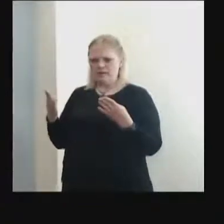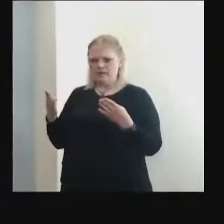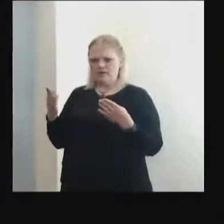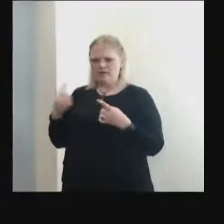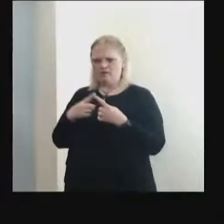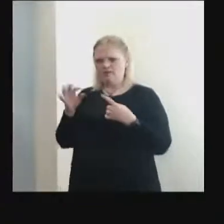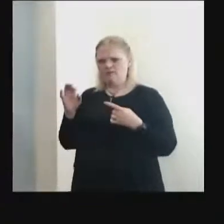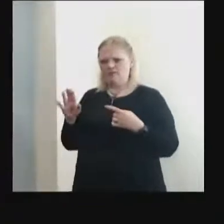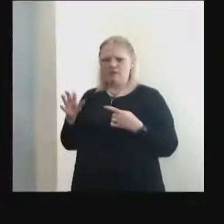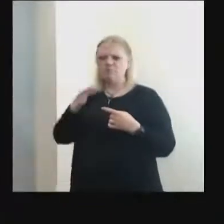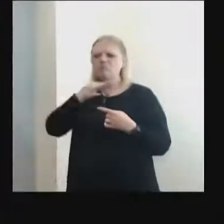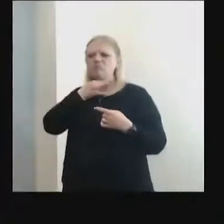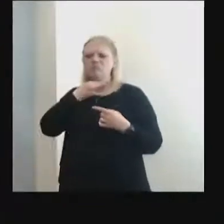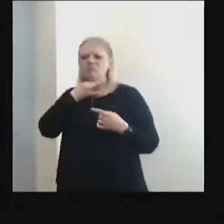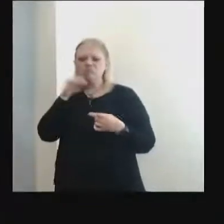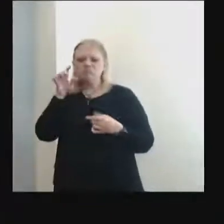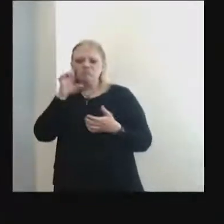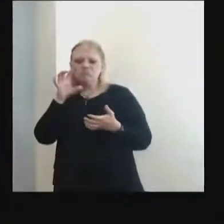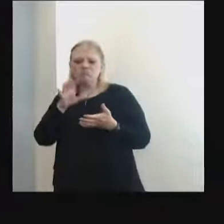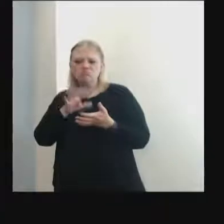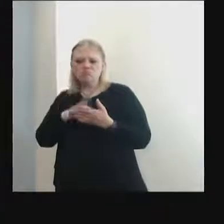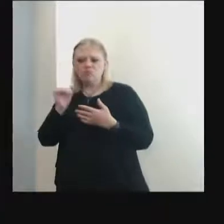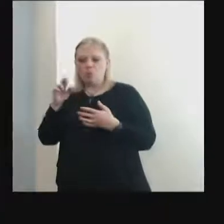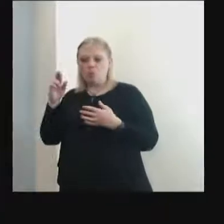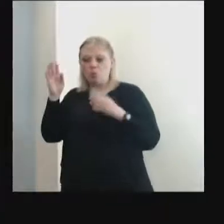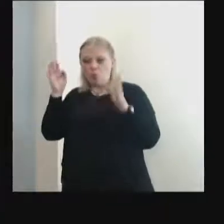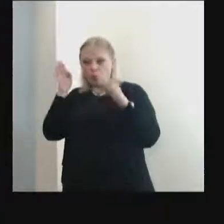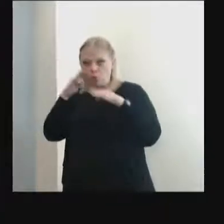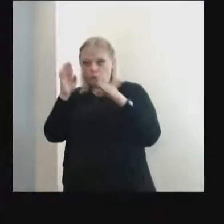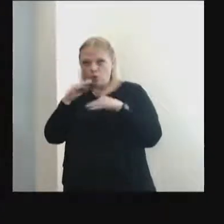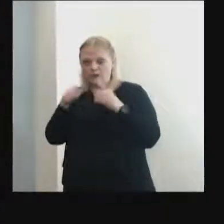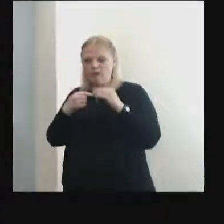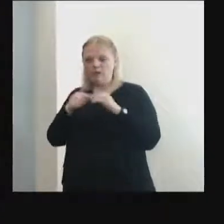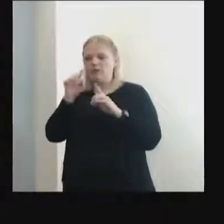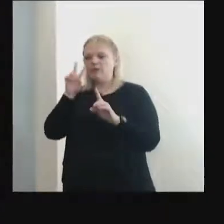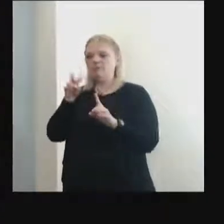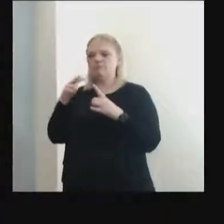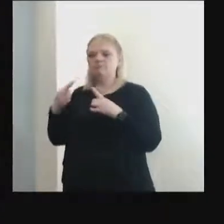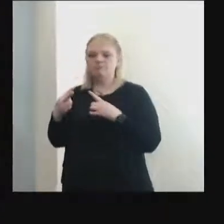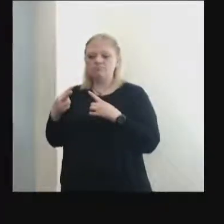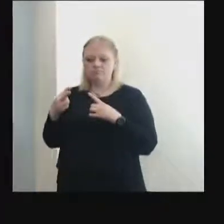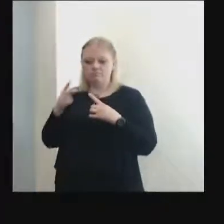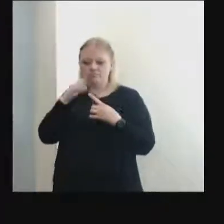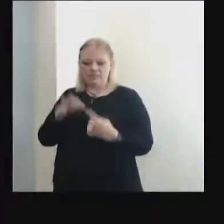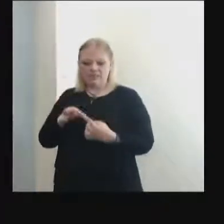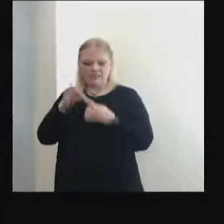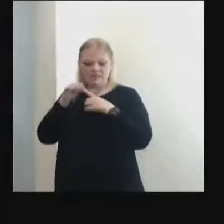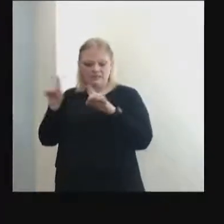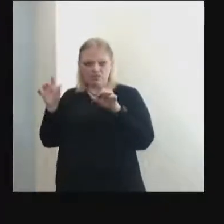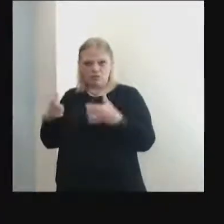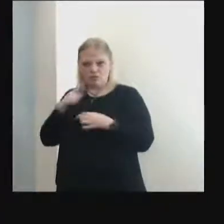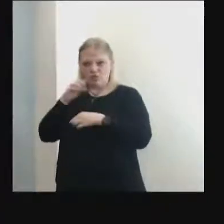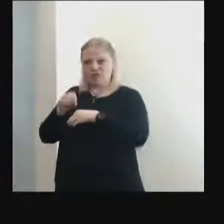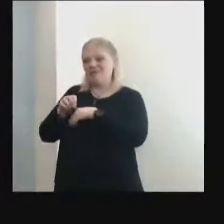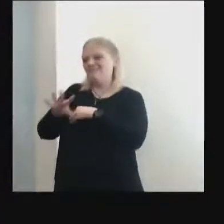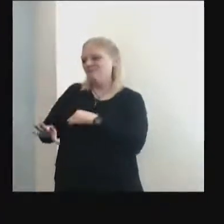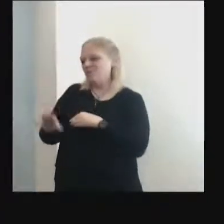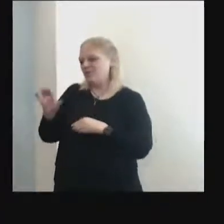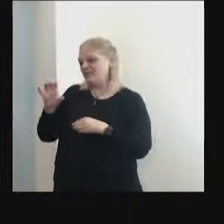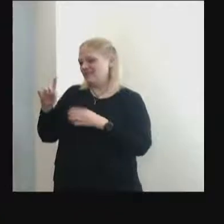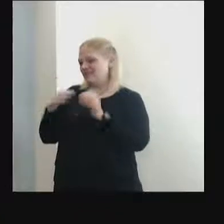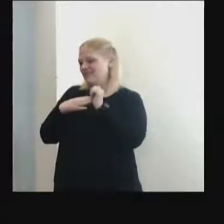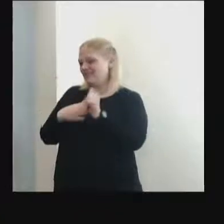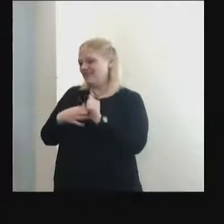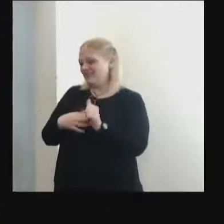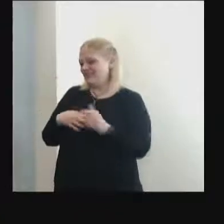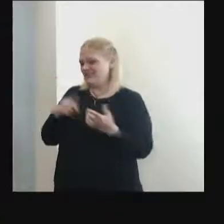I'm curious to know if you believe and are worried about this just perception that these special interest groups are influencing the guidelines that should,